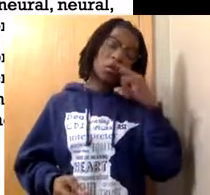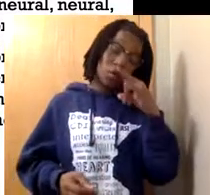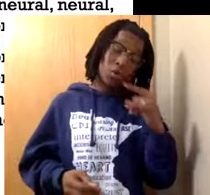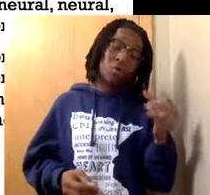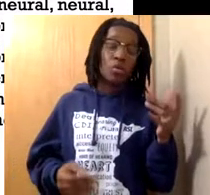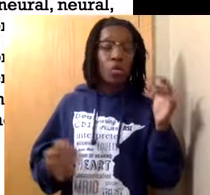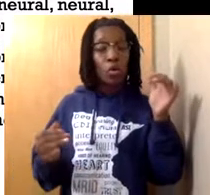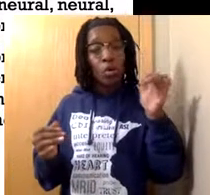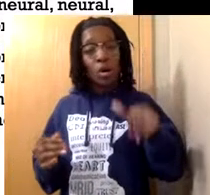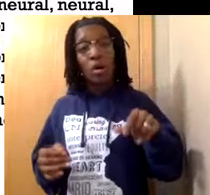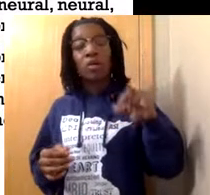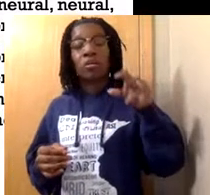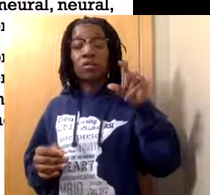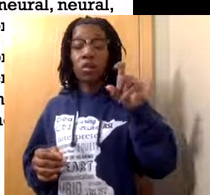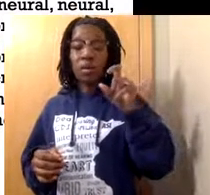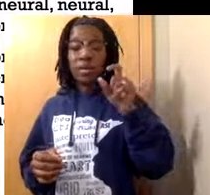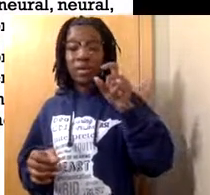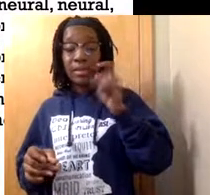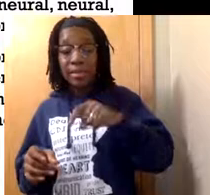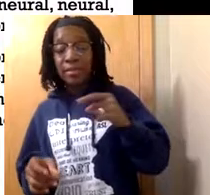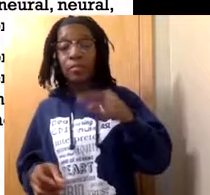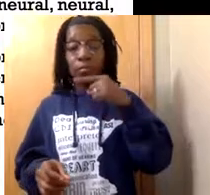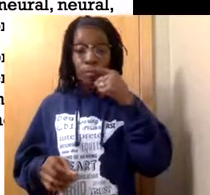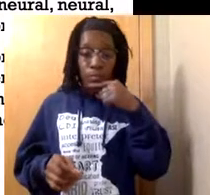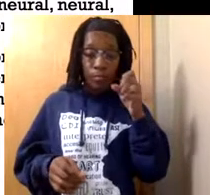are also deaf and hard of hearing.